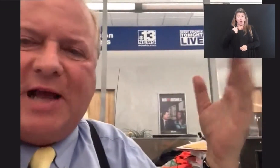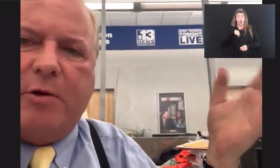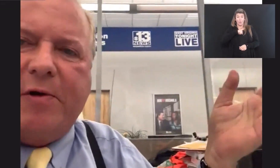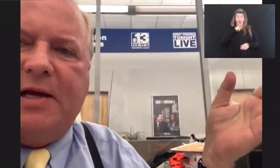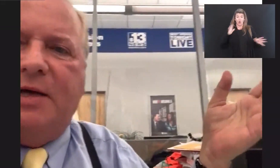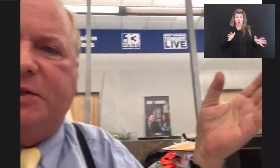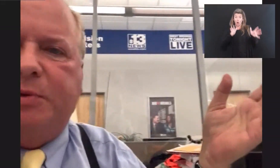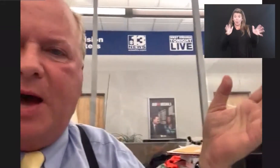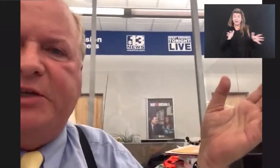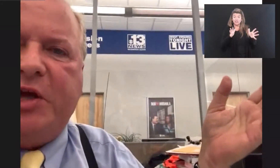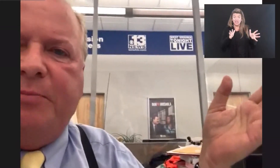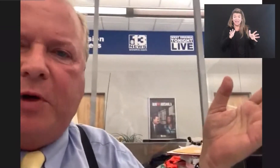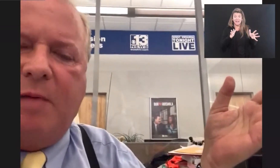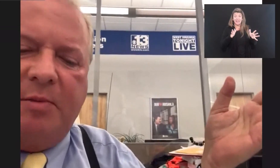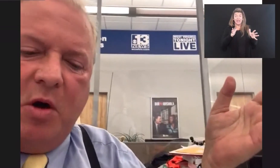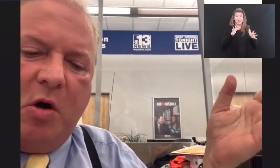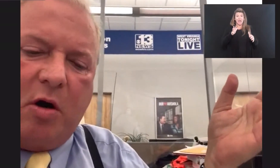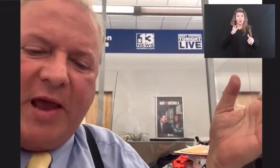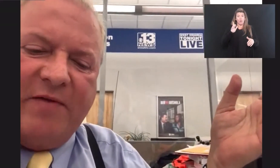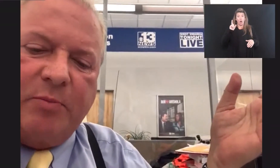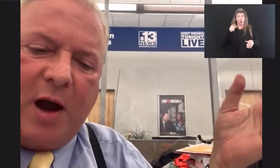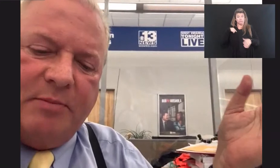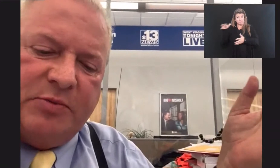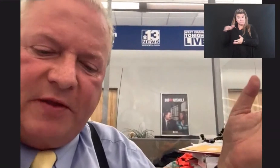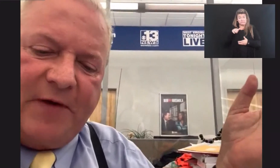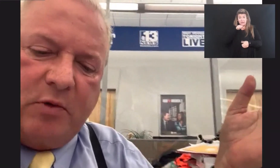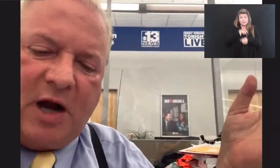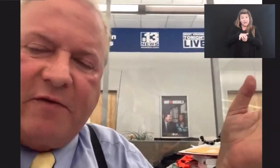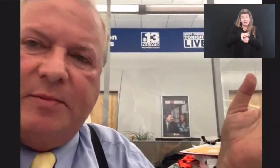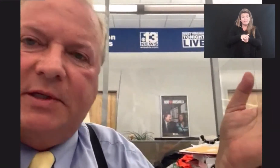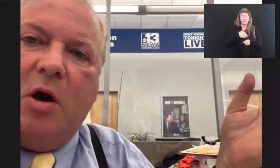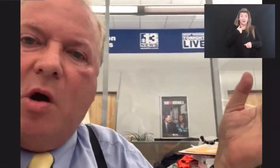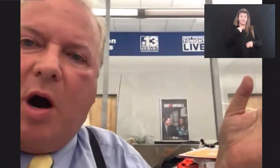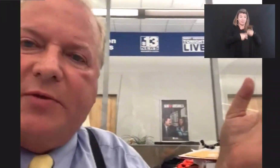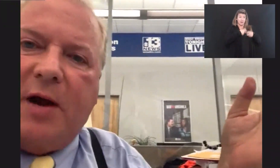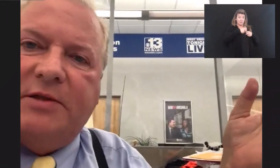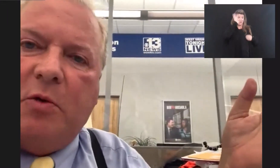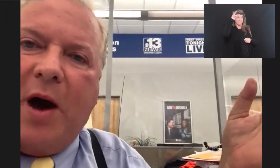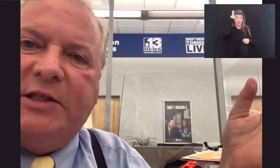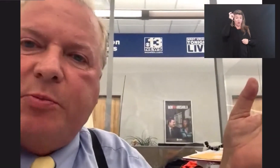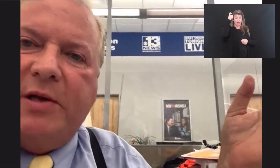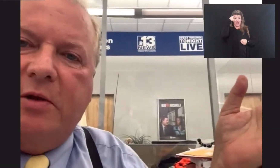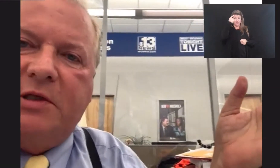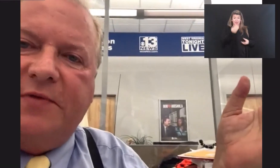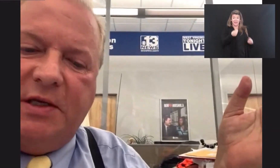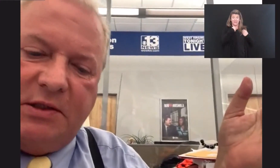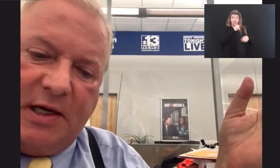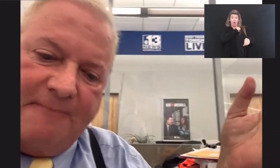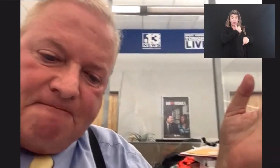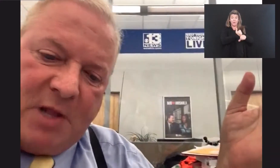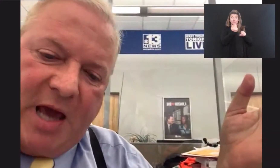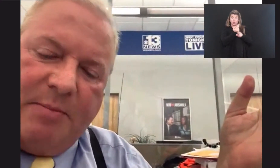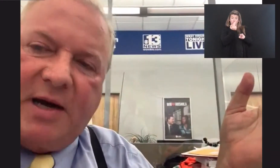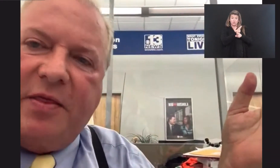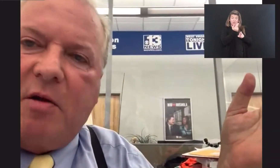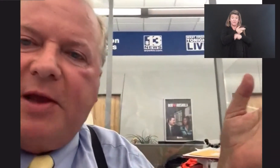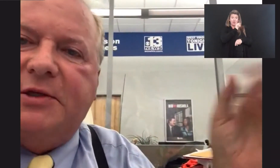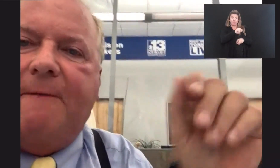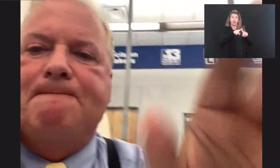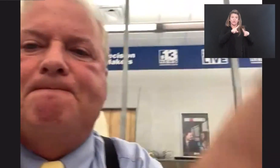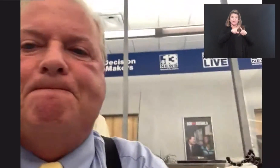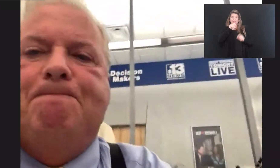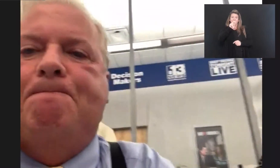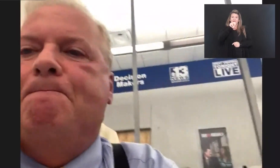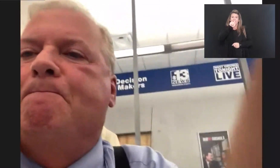encouraging or encountering a supply chain problem, or are we having problems with the federal government authorizing widespread use of these antibody